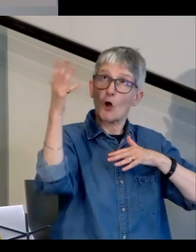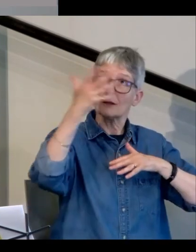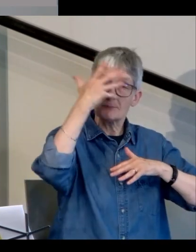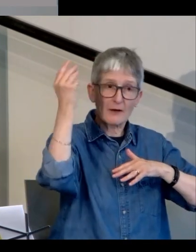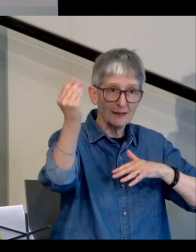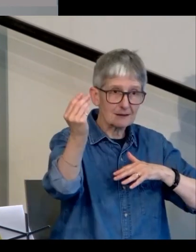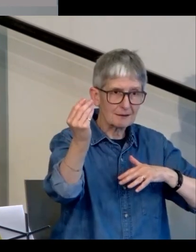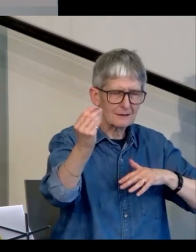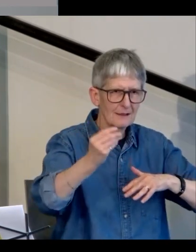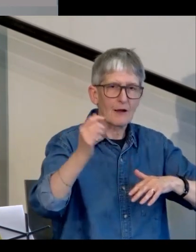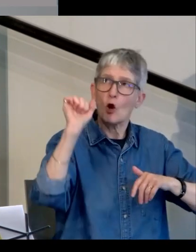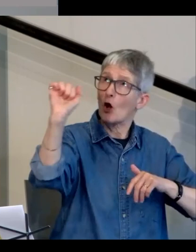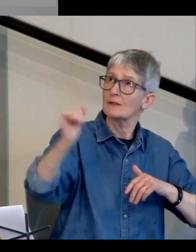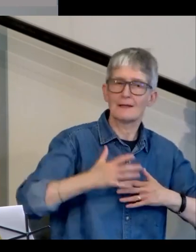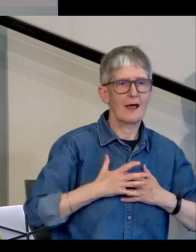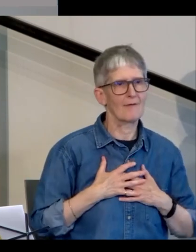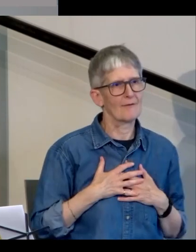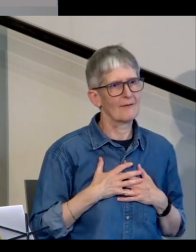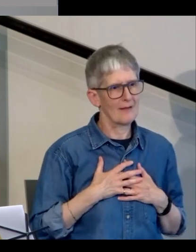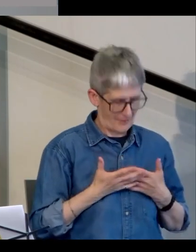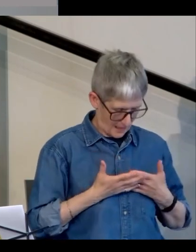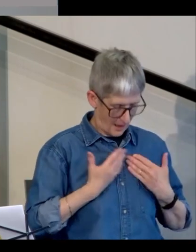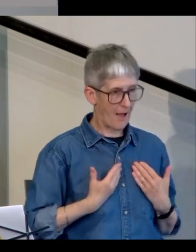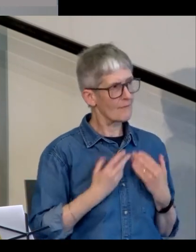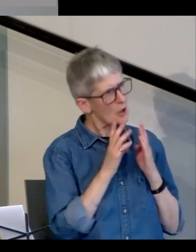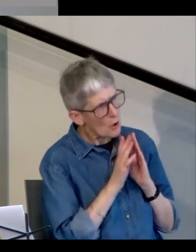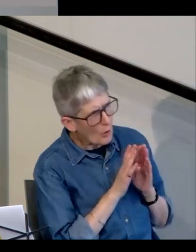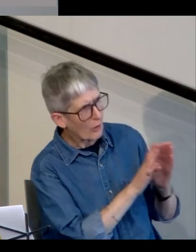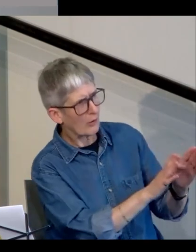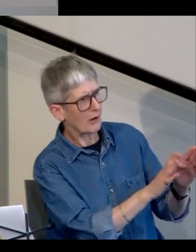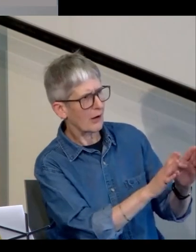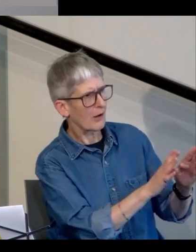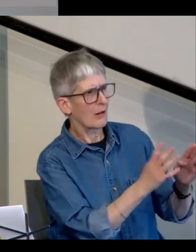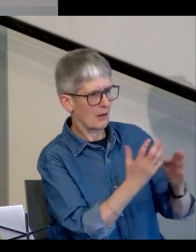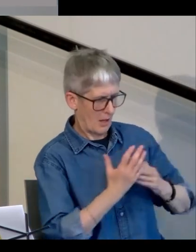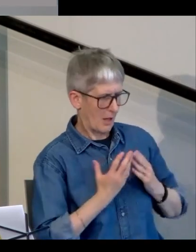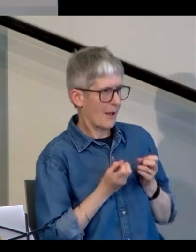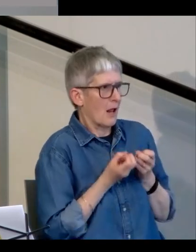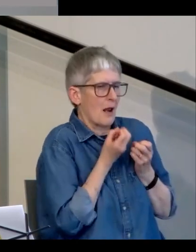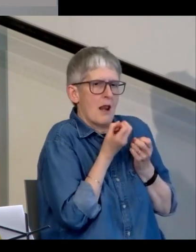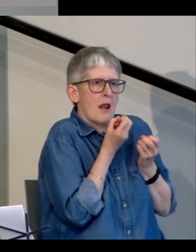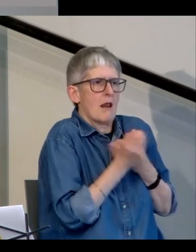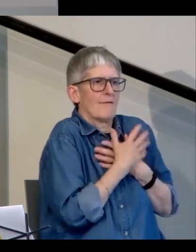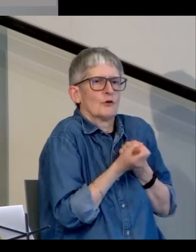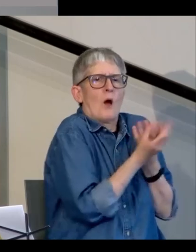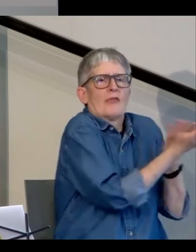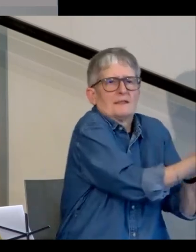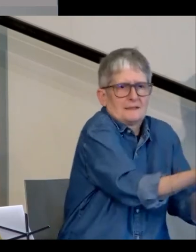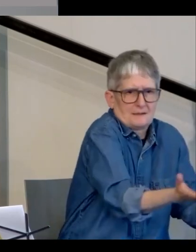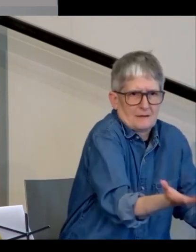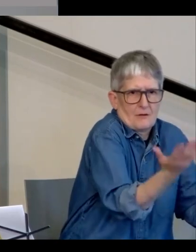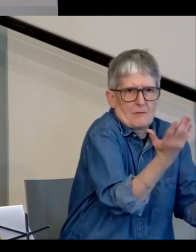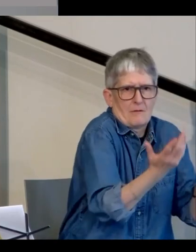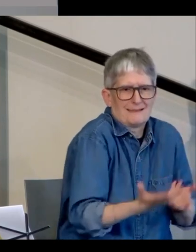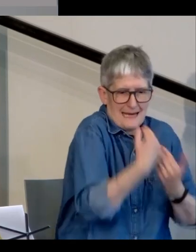And from that well of love, we can turn outwards to the world and pour love out to others.